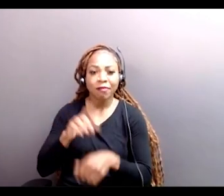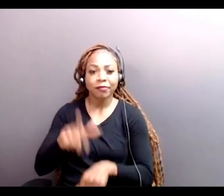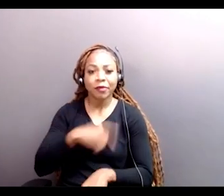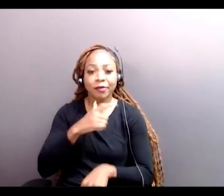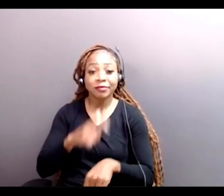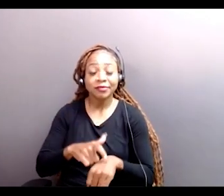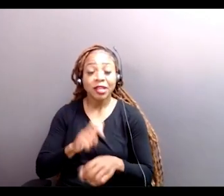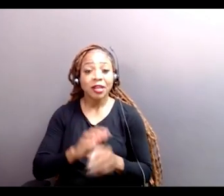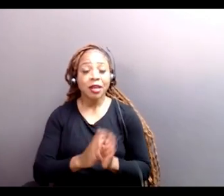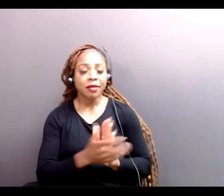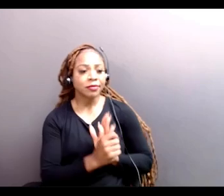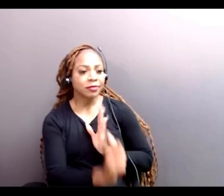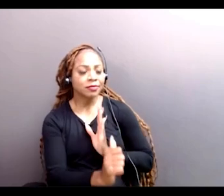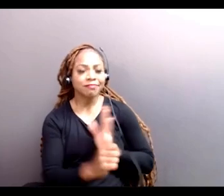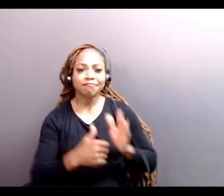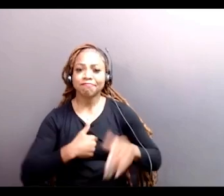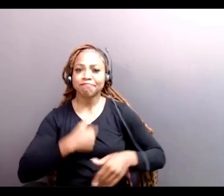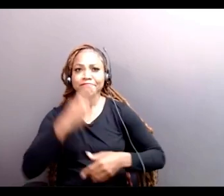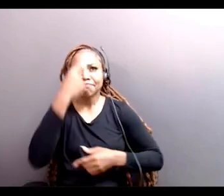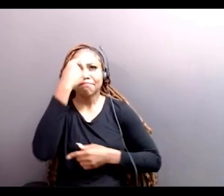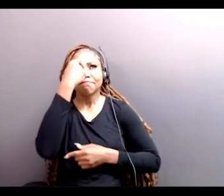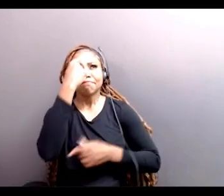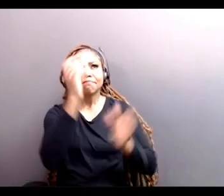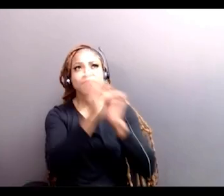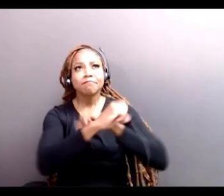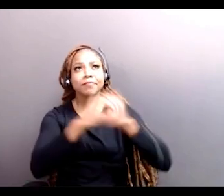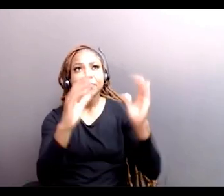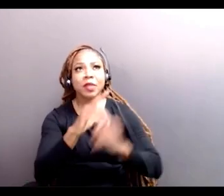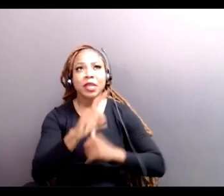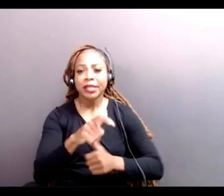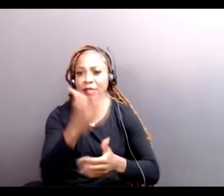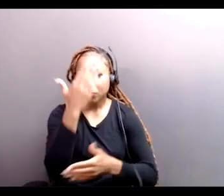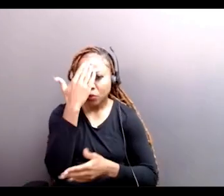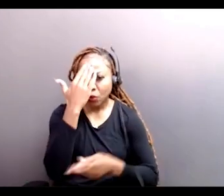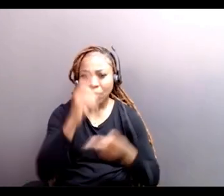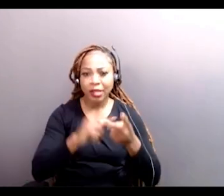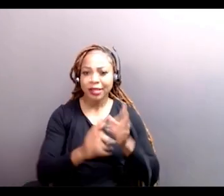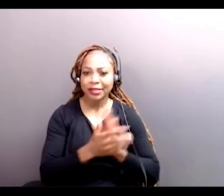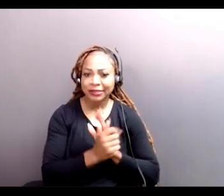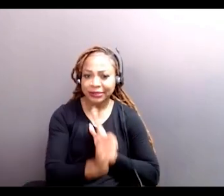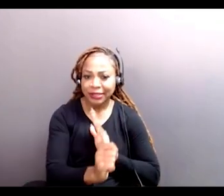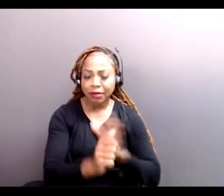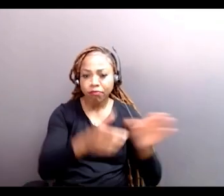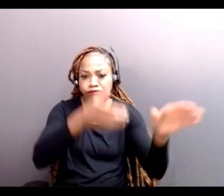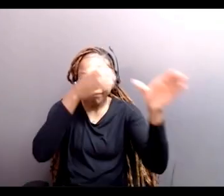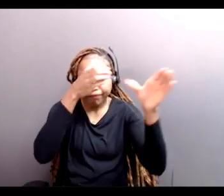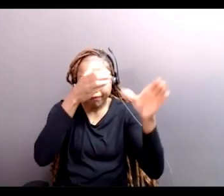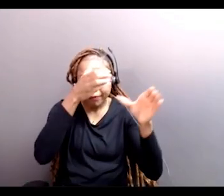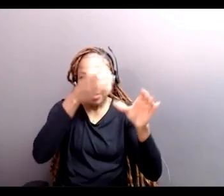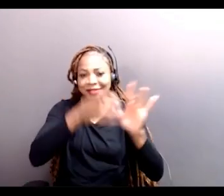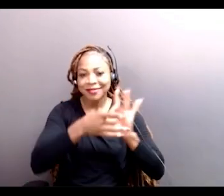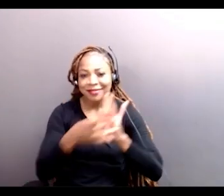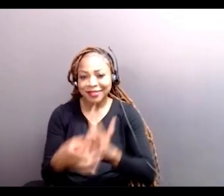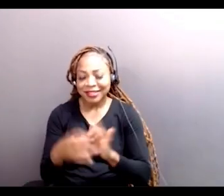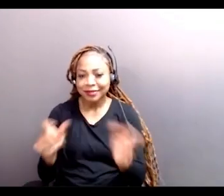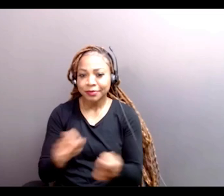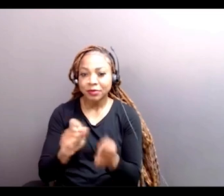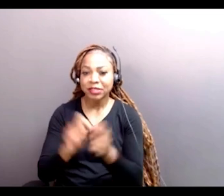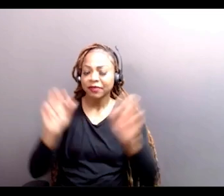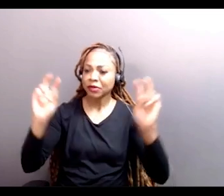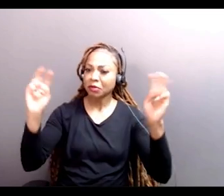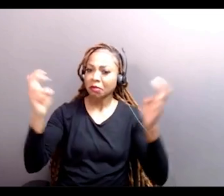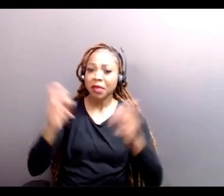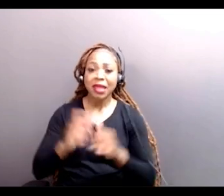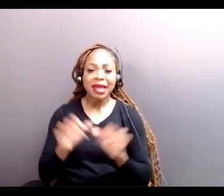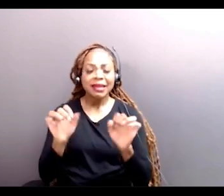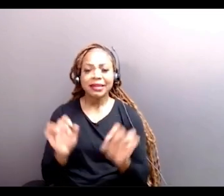As a competencies, I think about them as, really what you need to know, the skills and the knowledge you need to know on a particular topic. We can